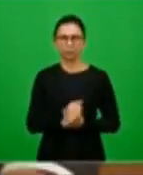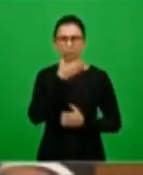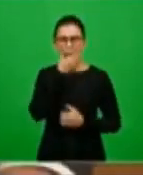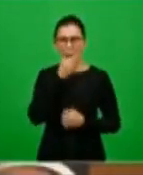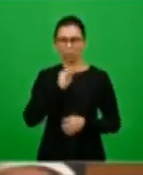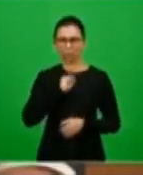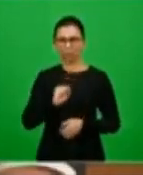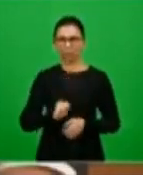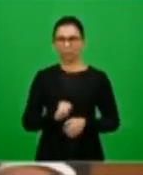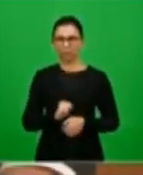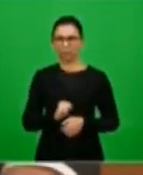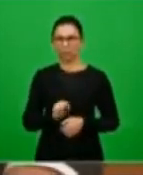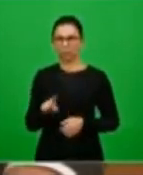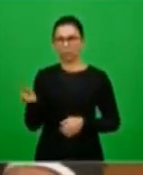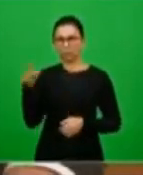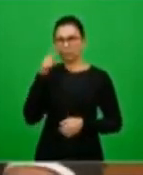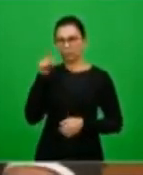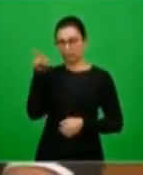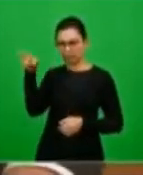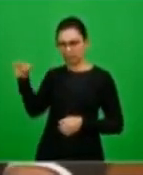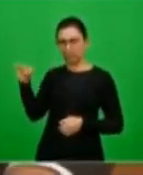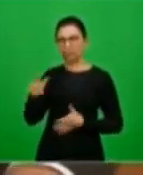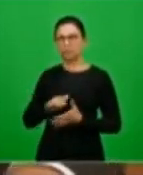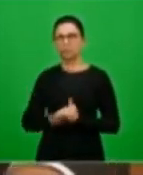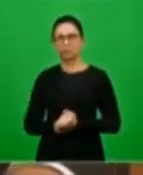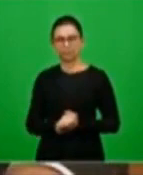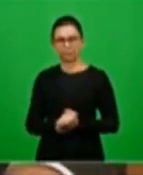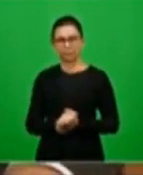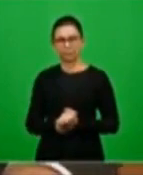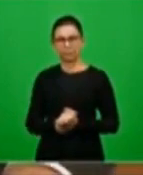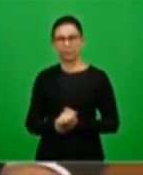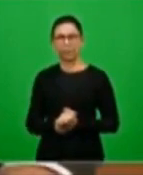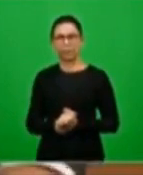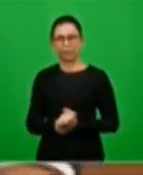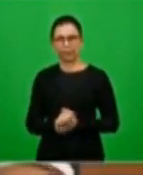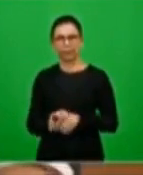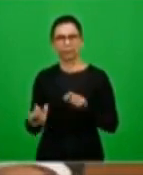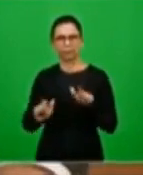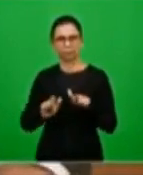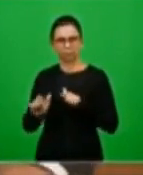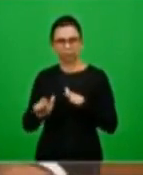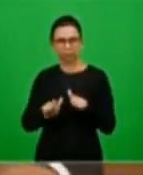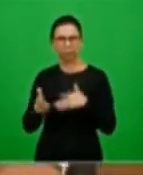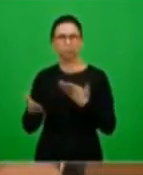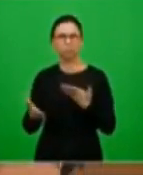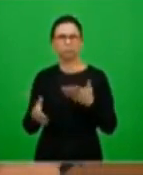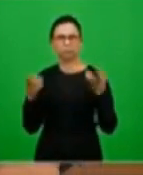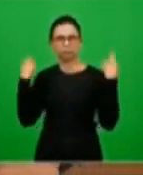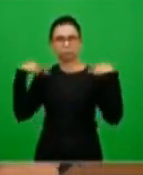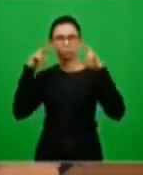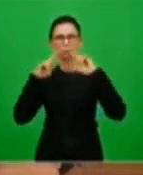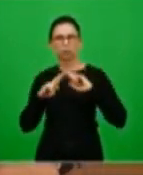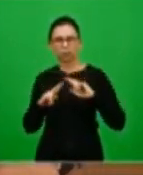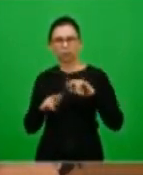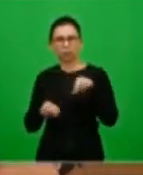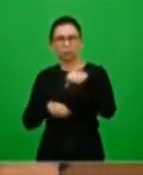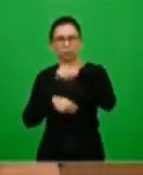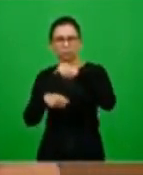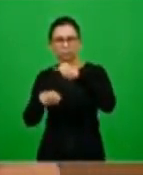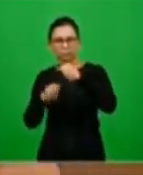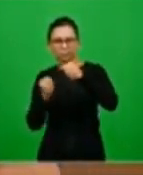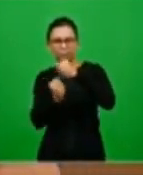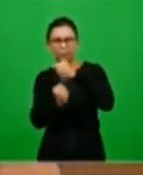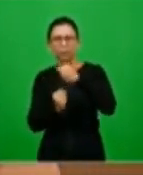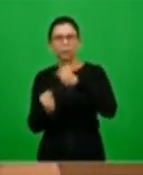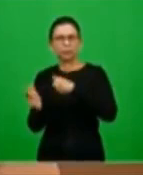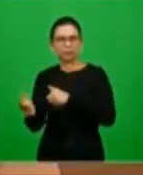priest was here in this place, he would walk ministering. And the people of Israel was camp around